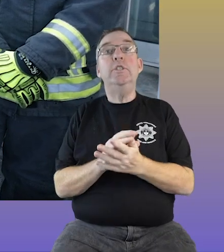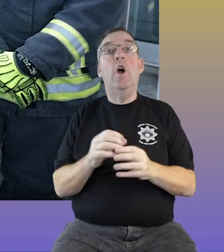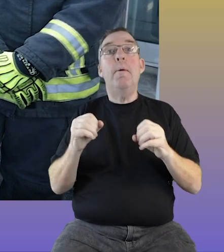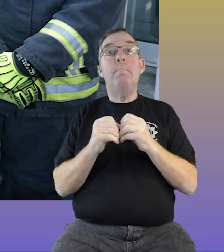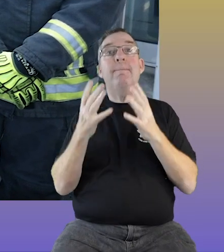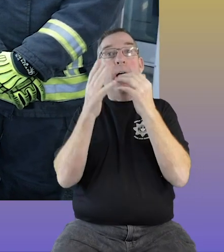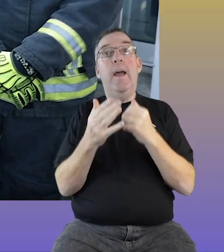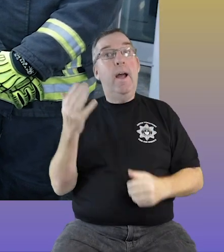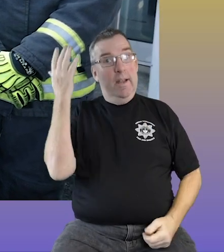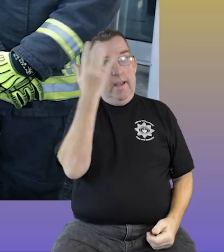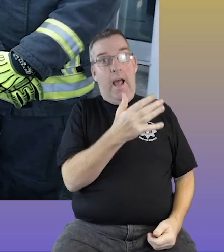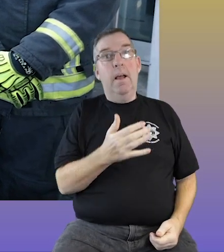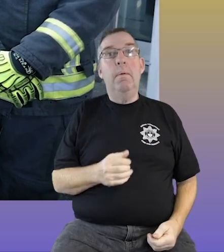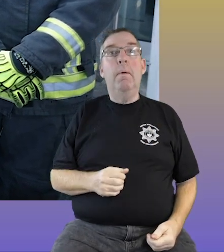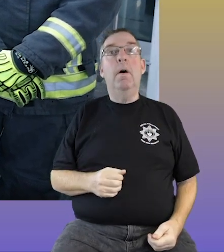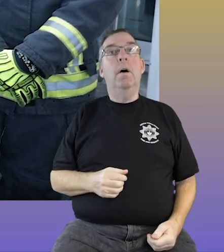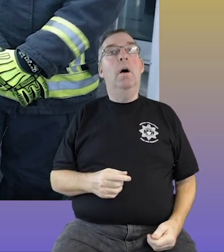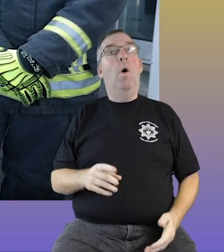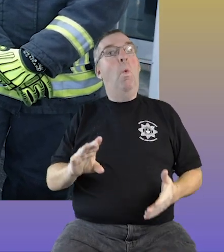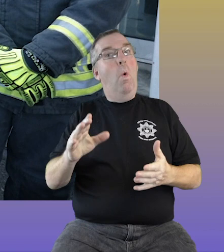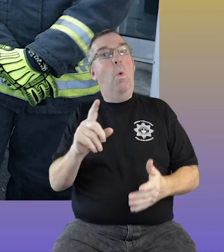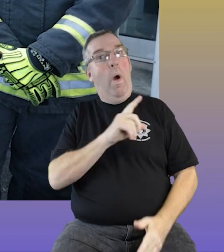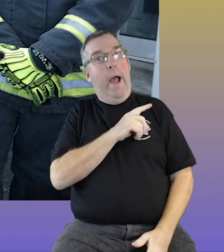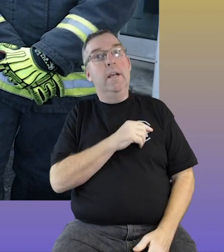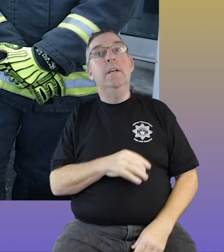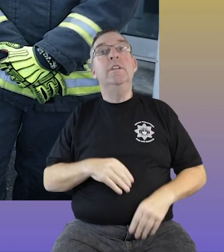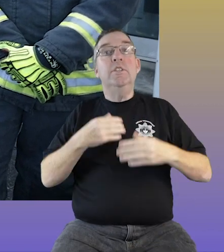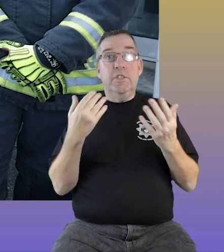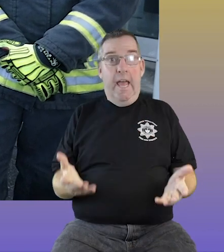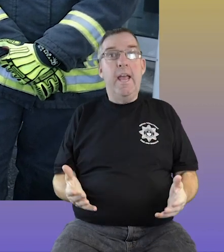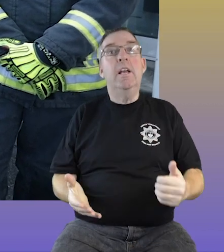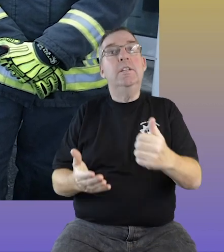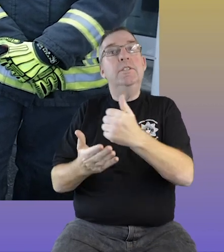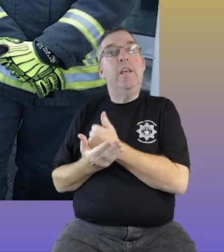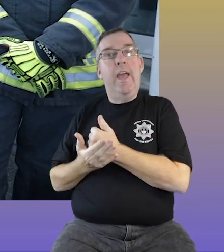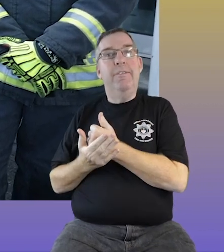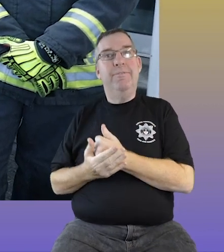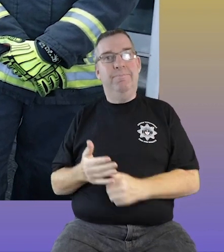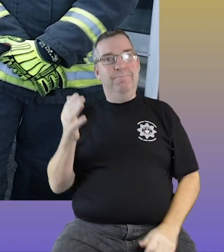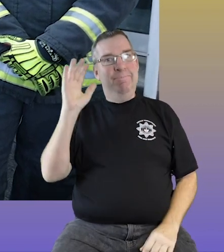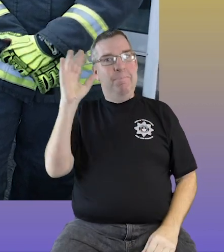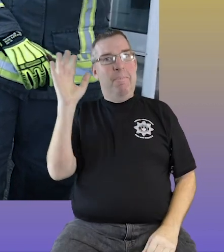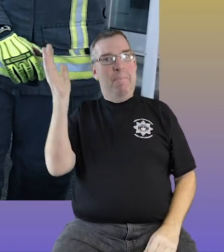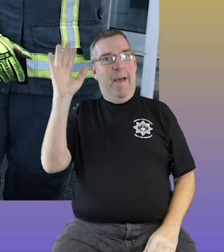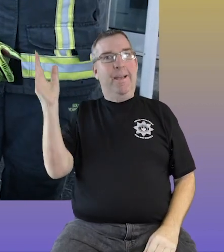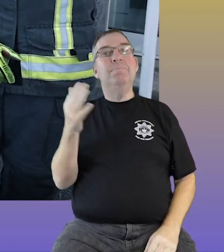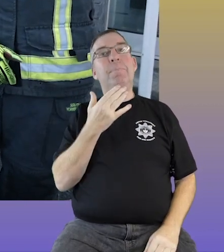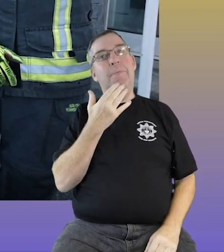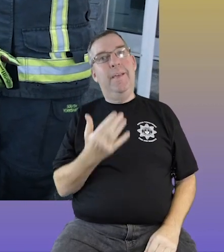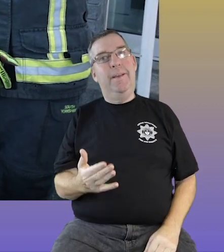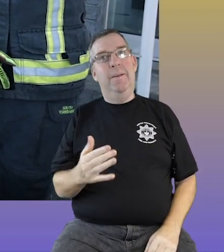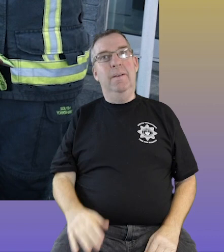on bonfire night, but remember to stay safe. Thank you for watching. Bye!